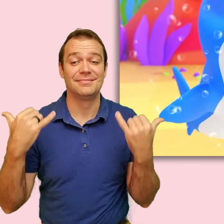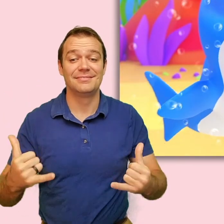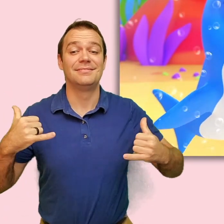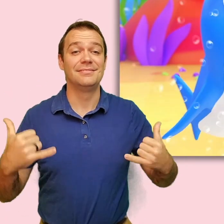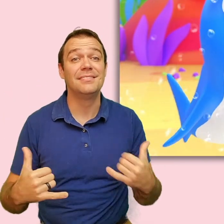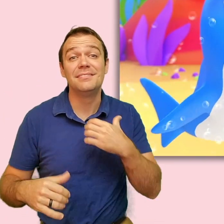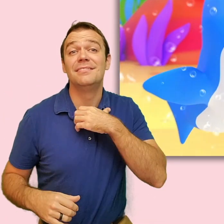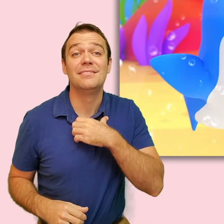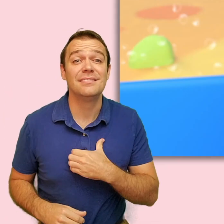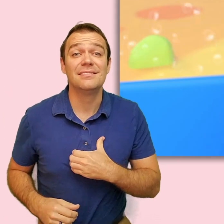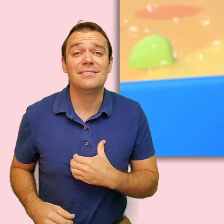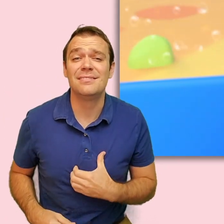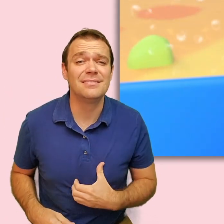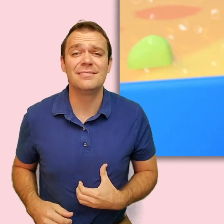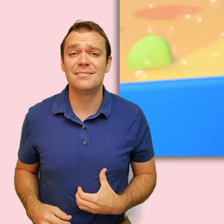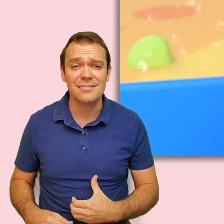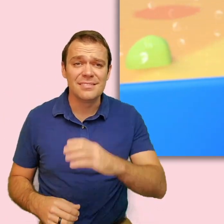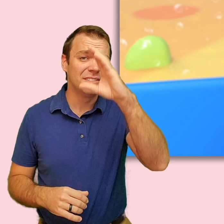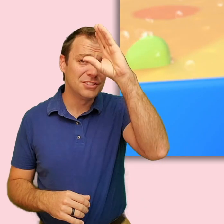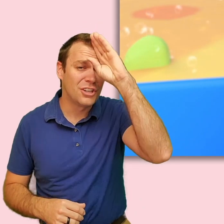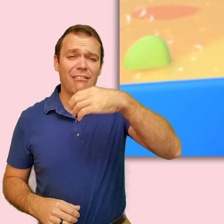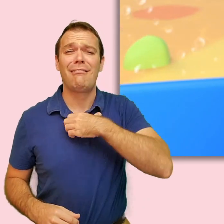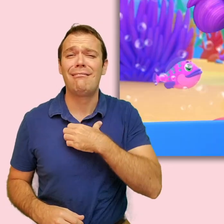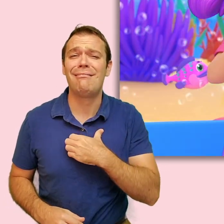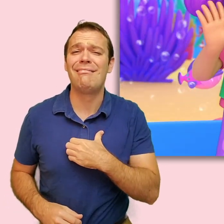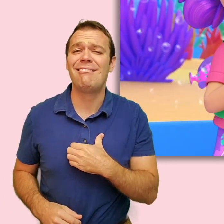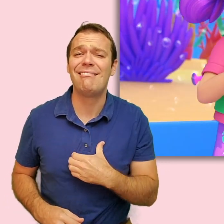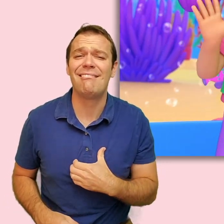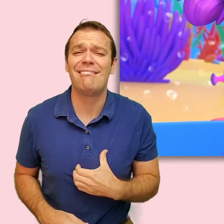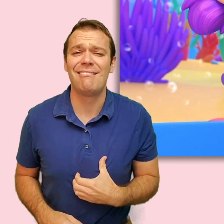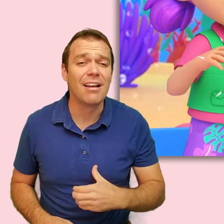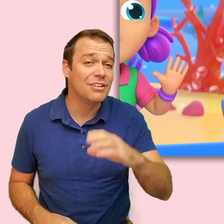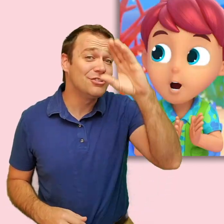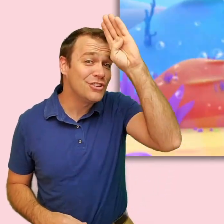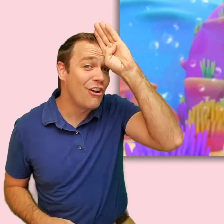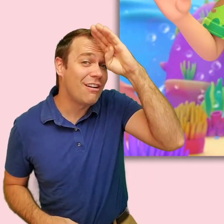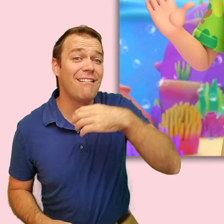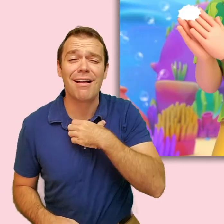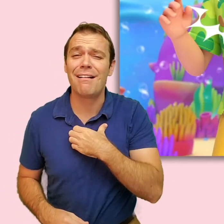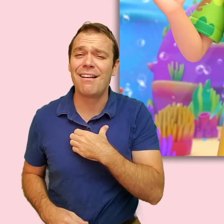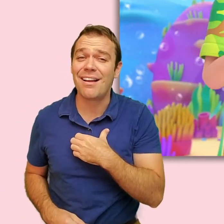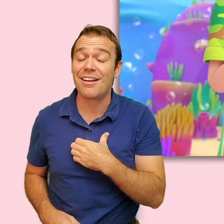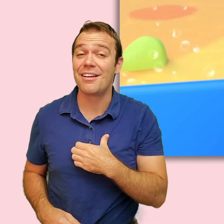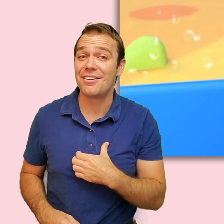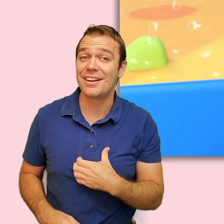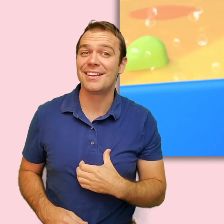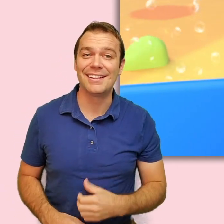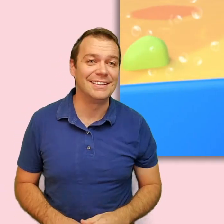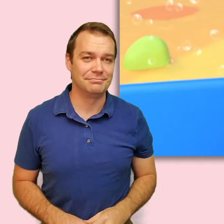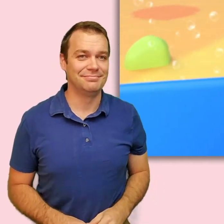Hungry sharks do do do do do do. Hungry sharks do do do do do do. Hungry sharks do do do do do do. Hungry